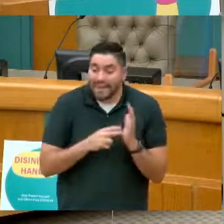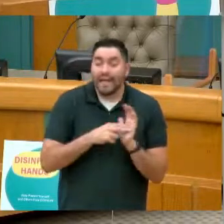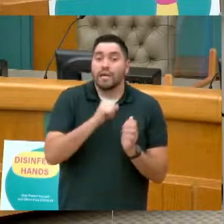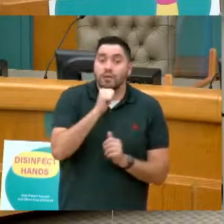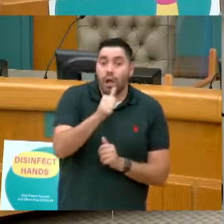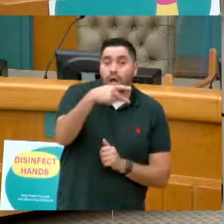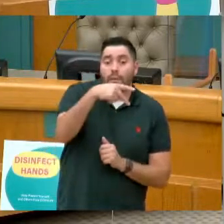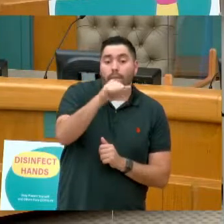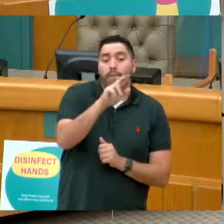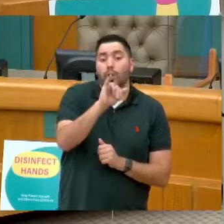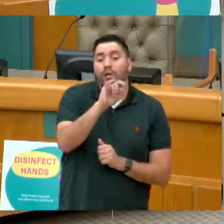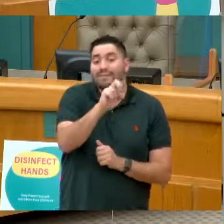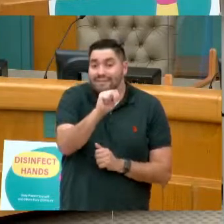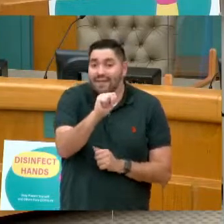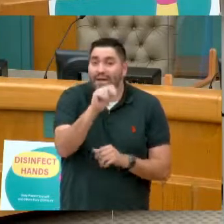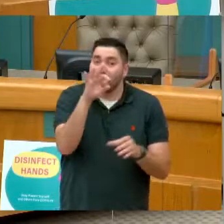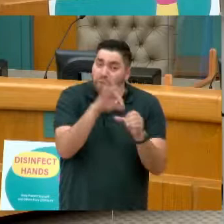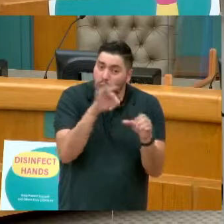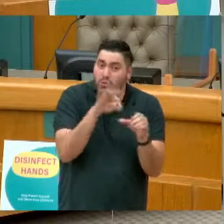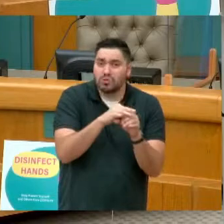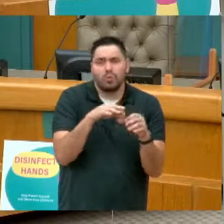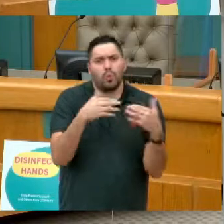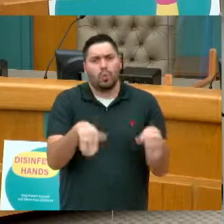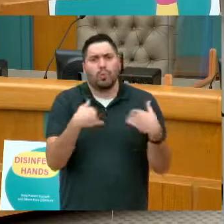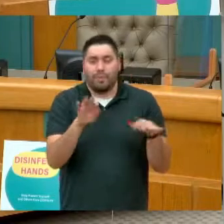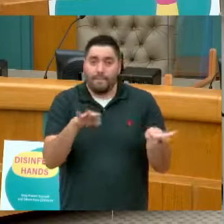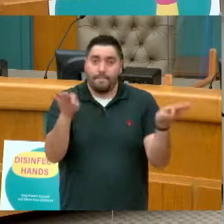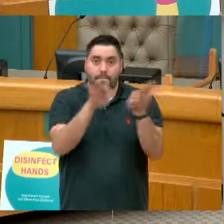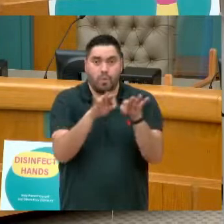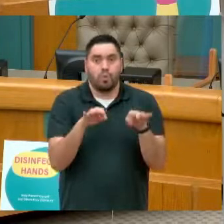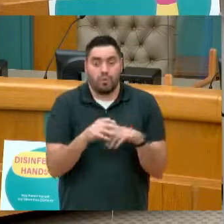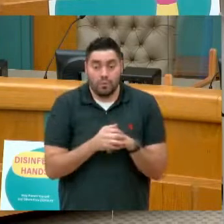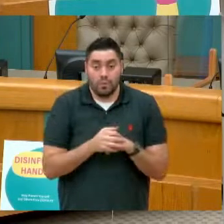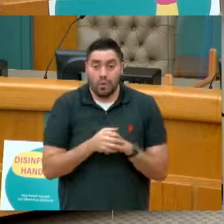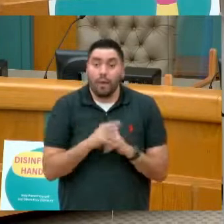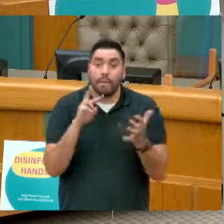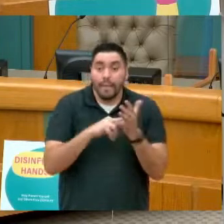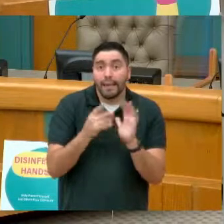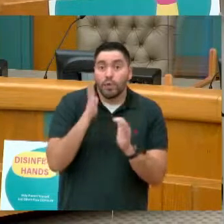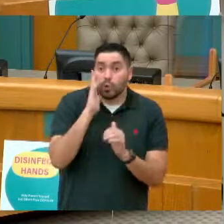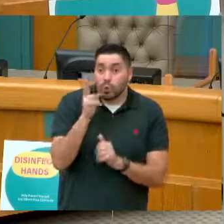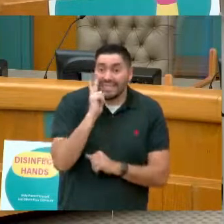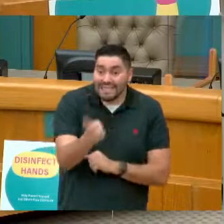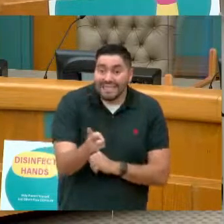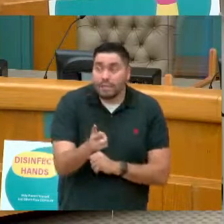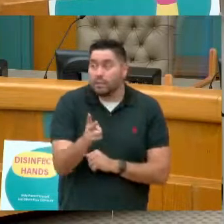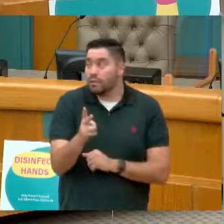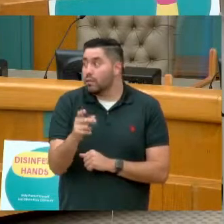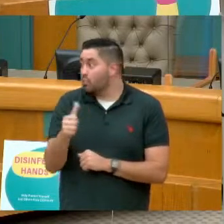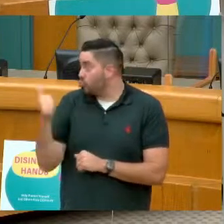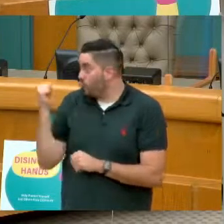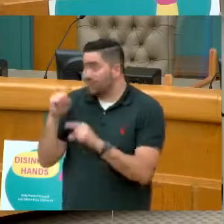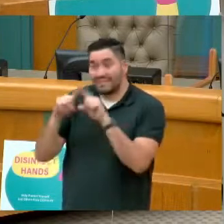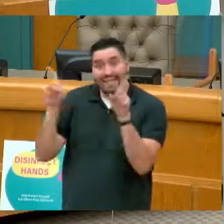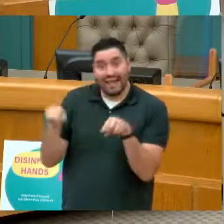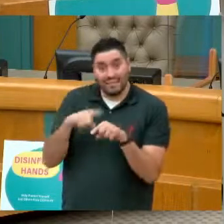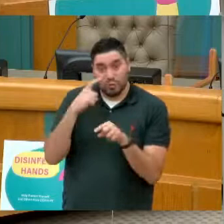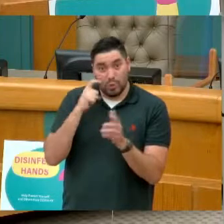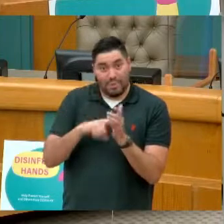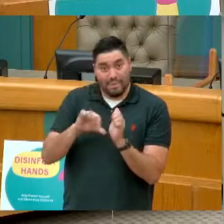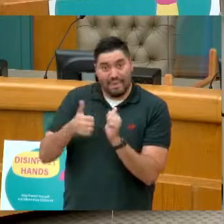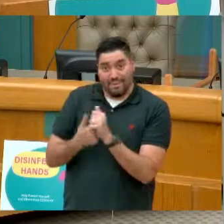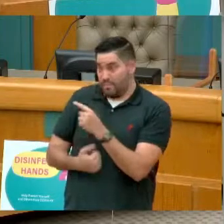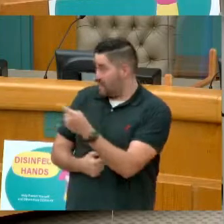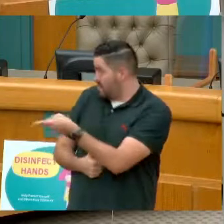registered voter not only has the ability to cast their vote safely, but we want them to know in emergency management and city